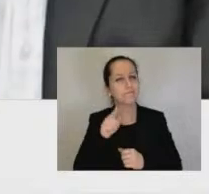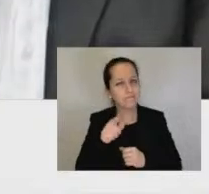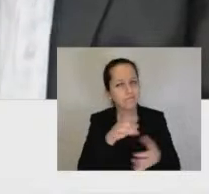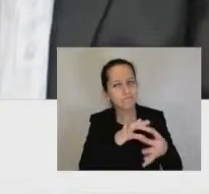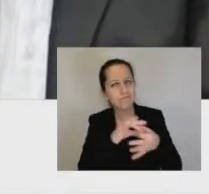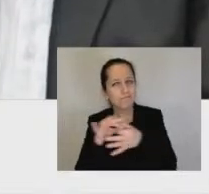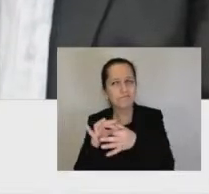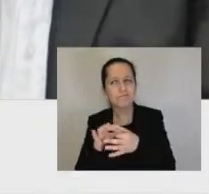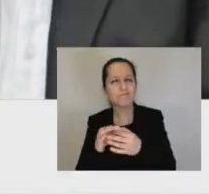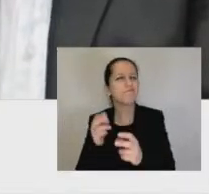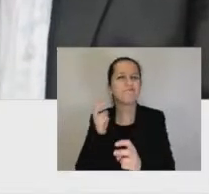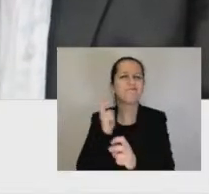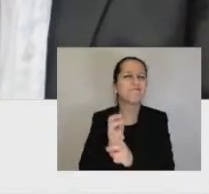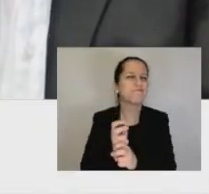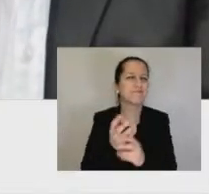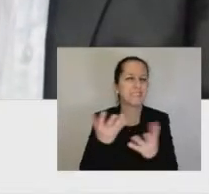reflected